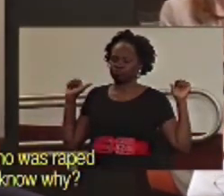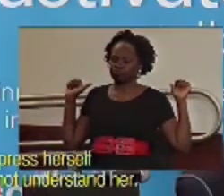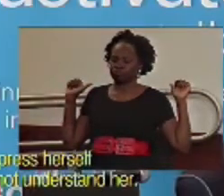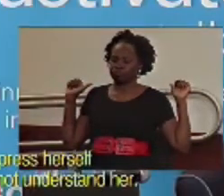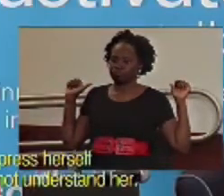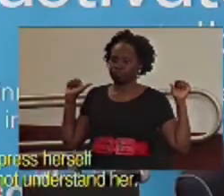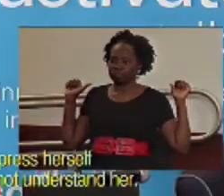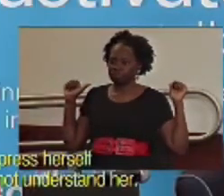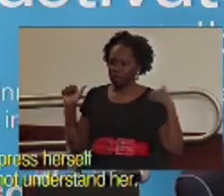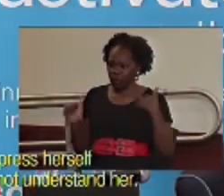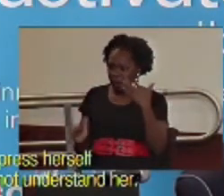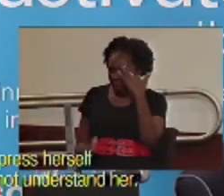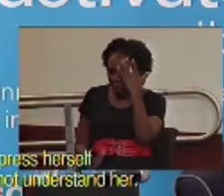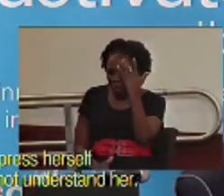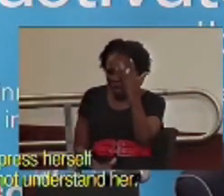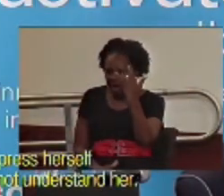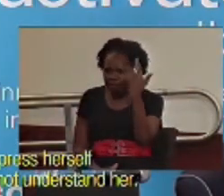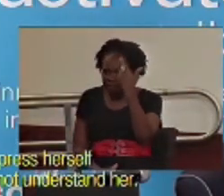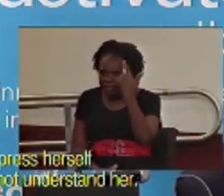Do you know why?